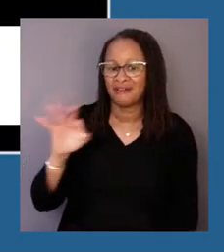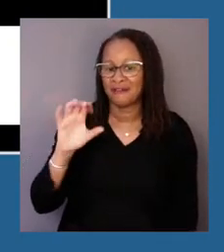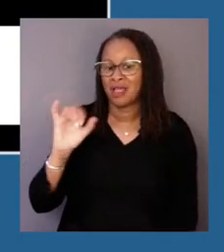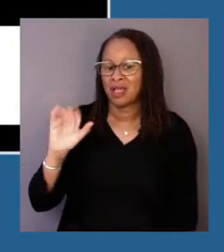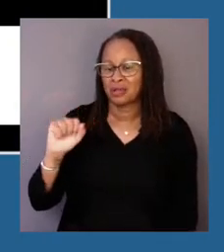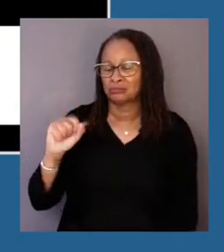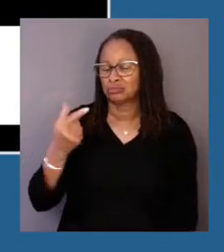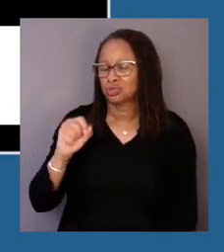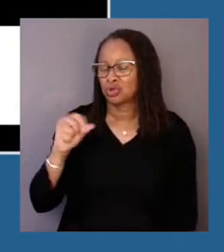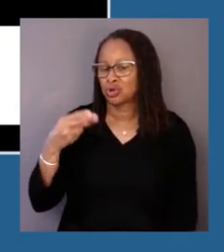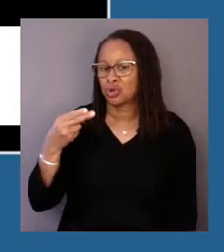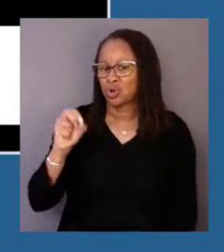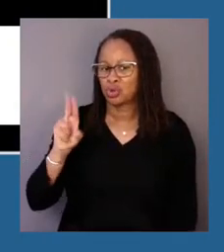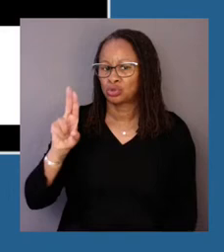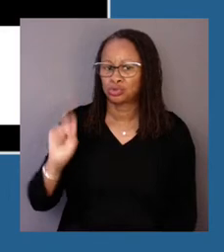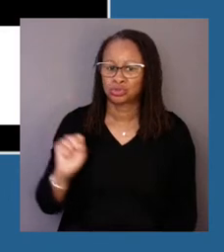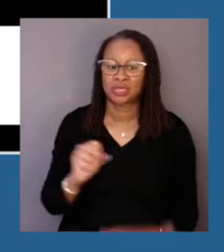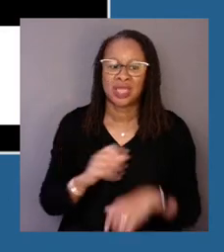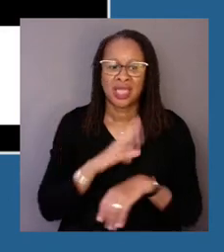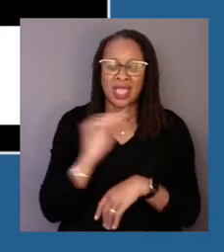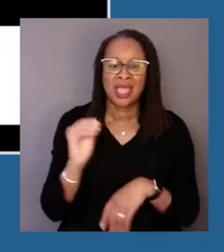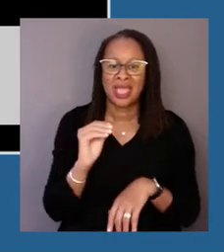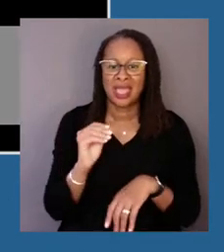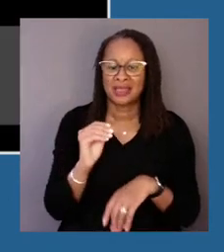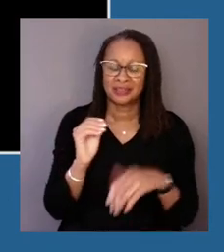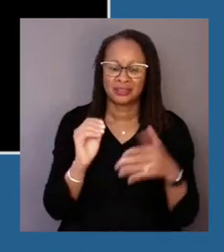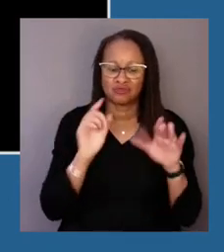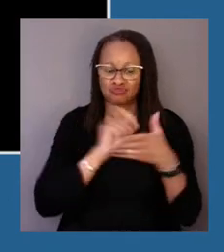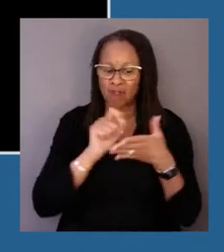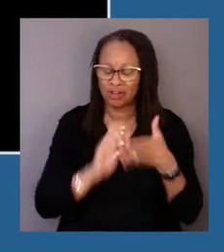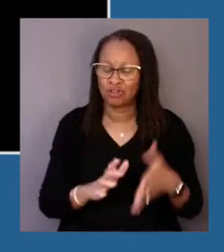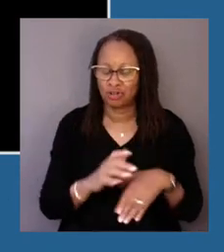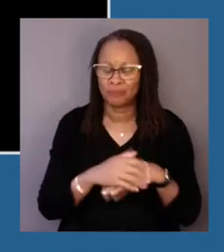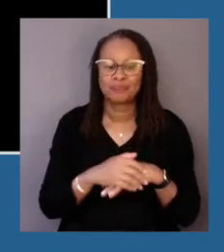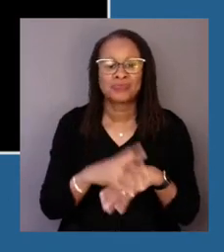Great Derangement and The Nutmeg's Curse, for those who are familiar with his work, and